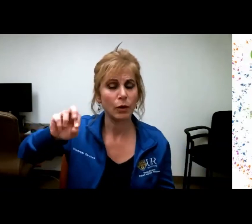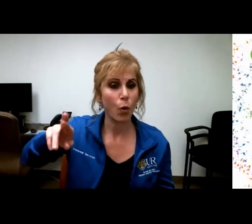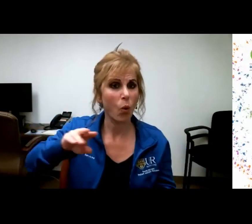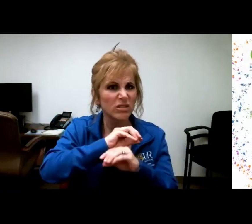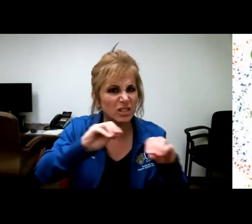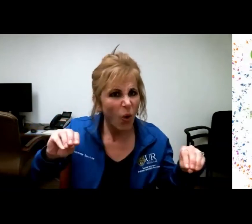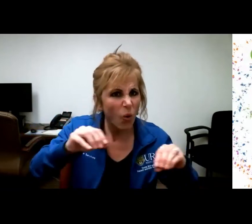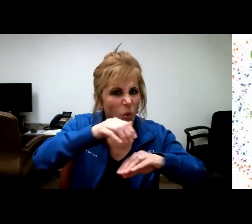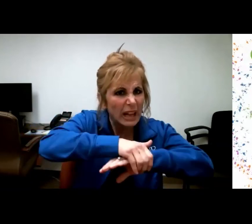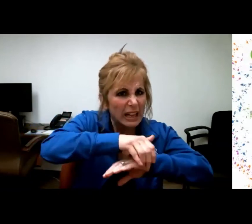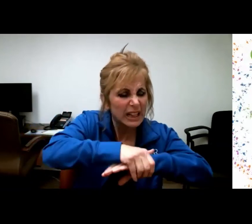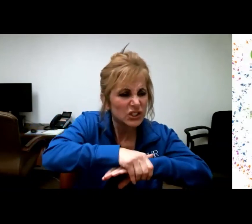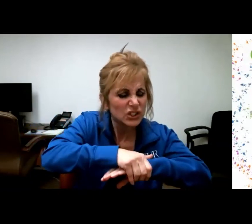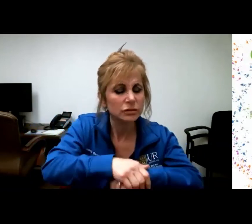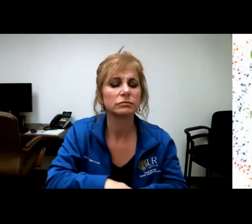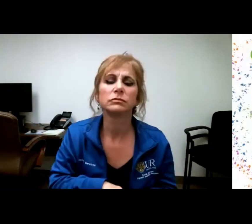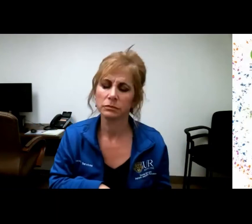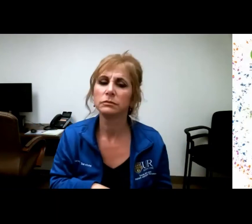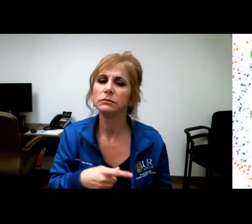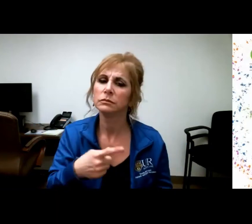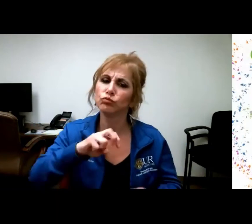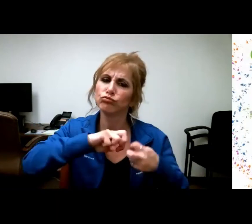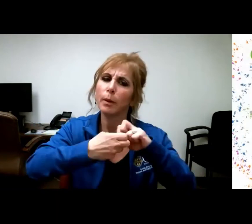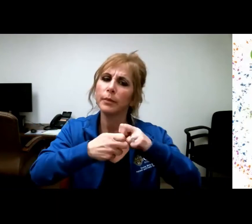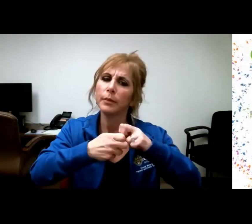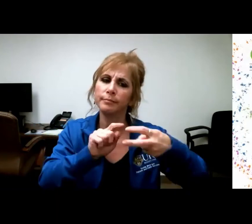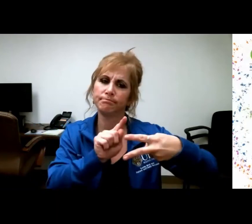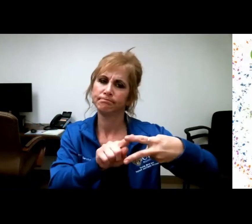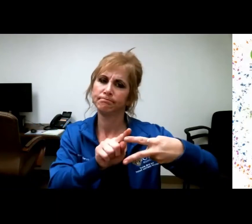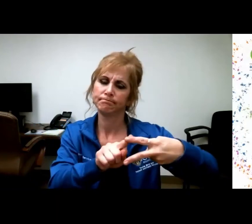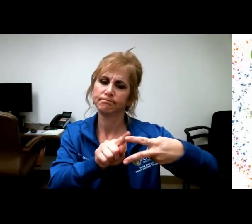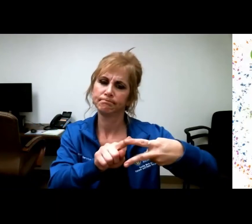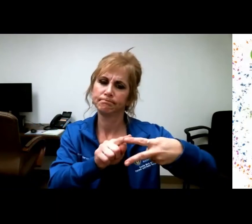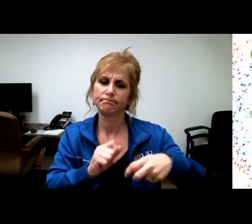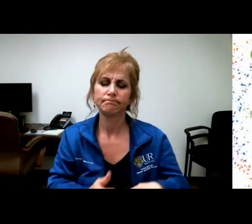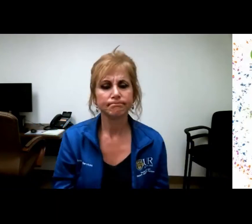good. And there's no